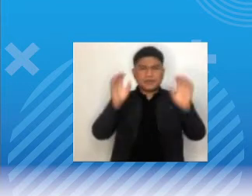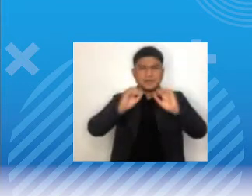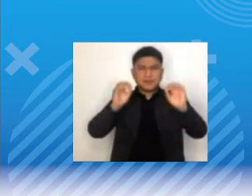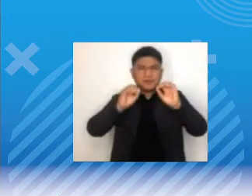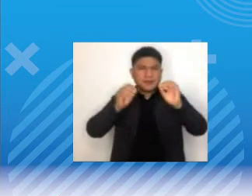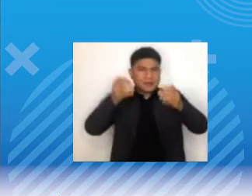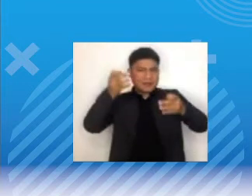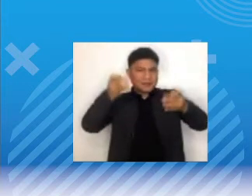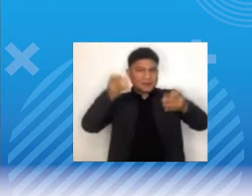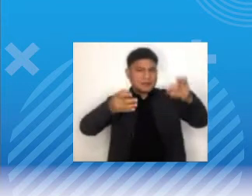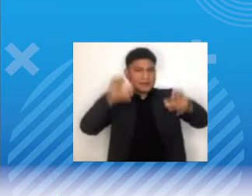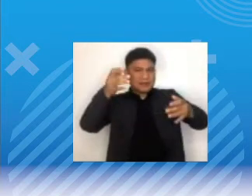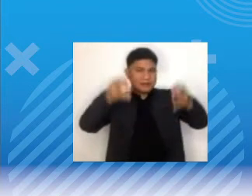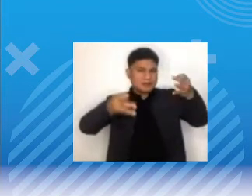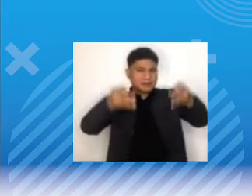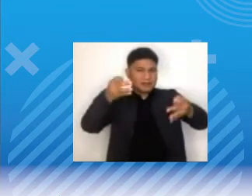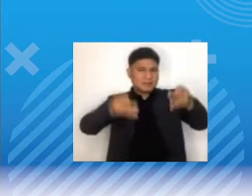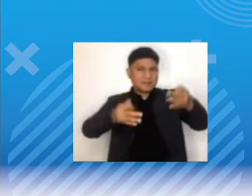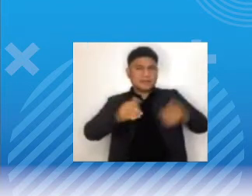non-judgmentally.